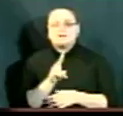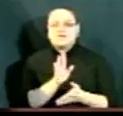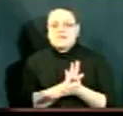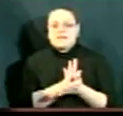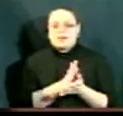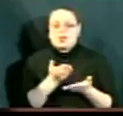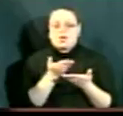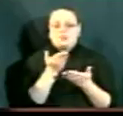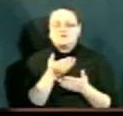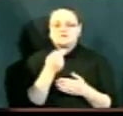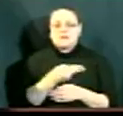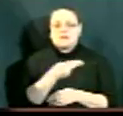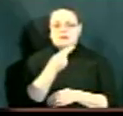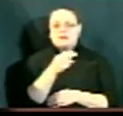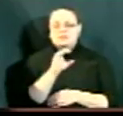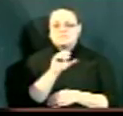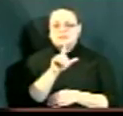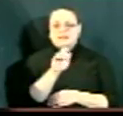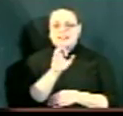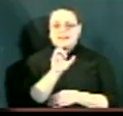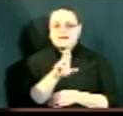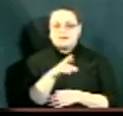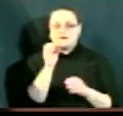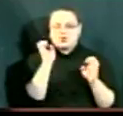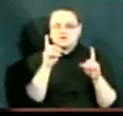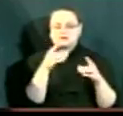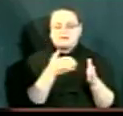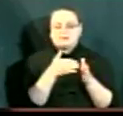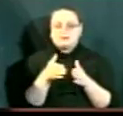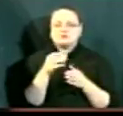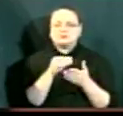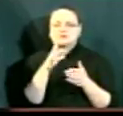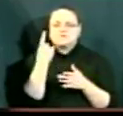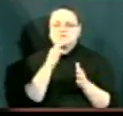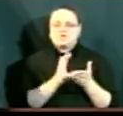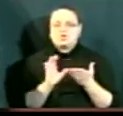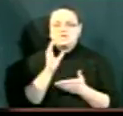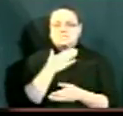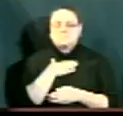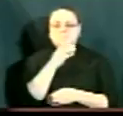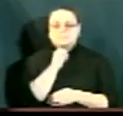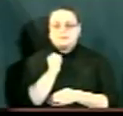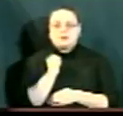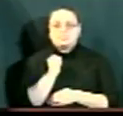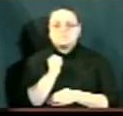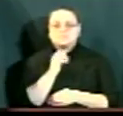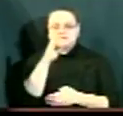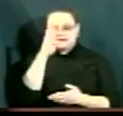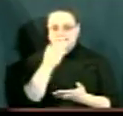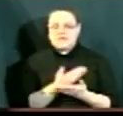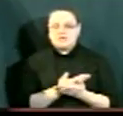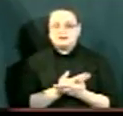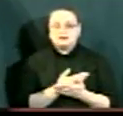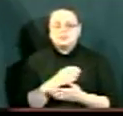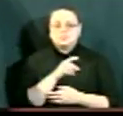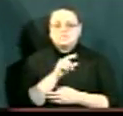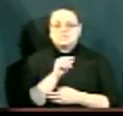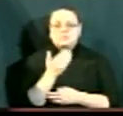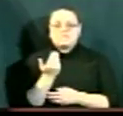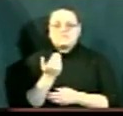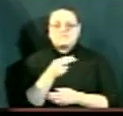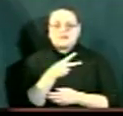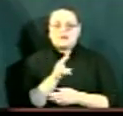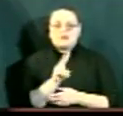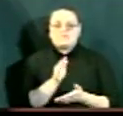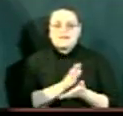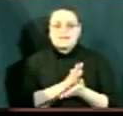Academy offers a high caliber education and prepares students for college. My oldest son is a 2015 graduate of Hardin